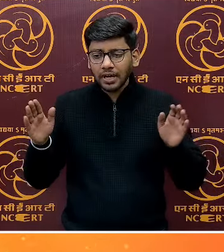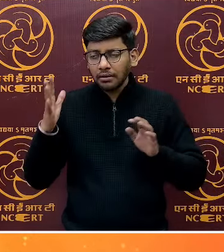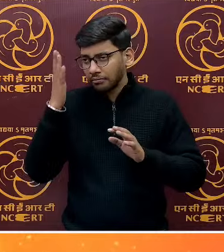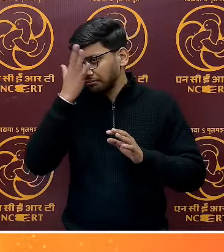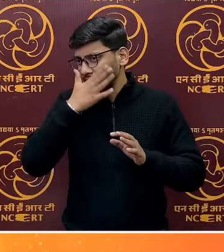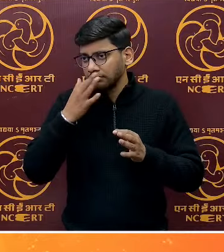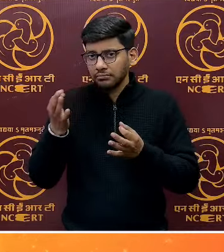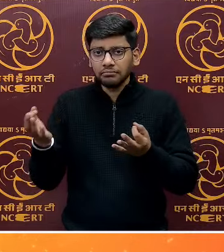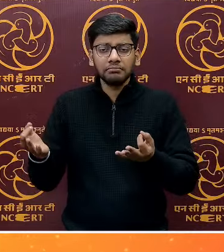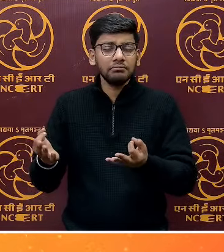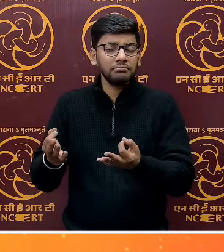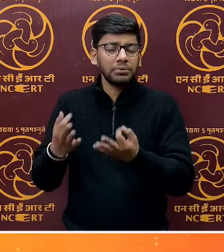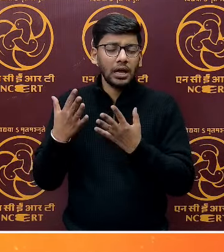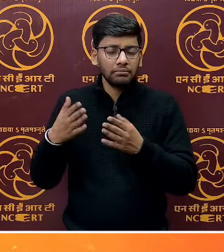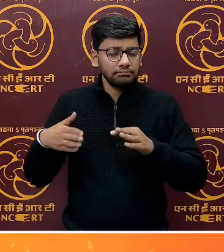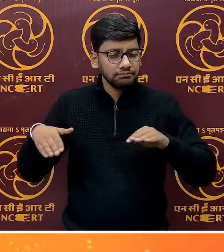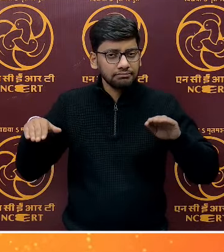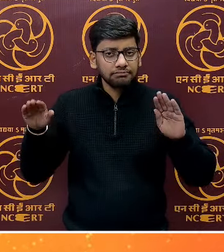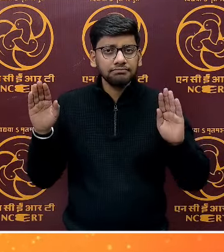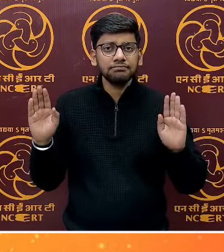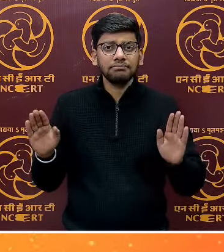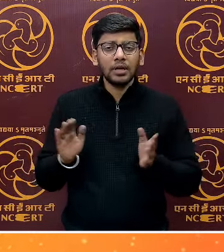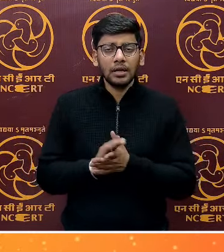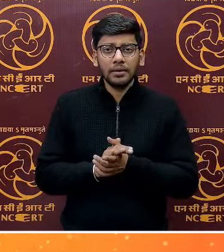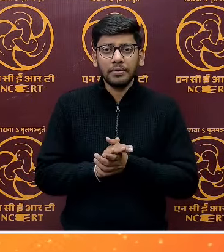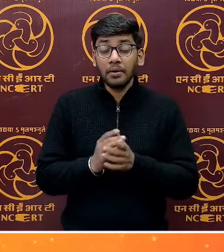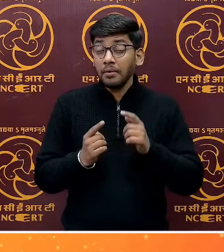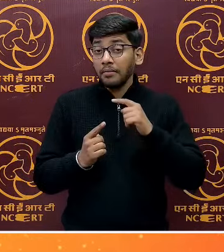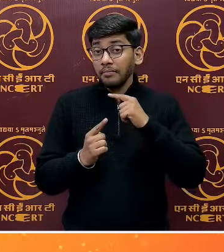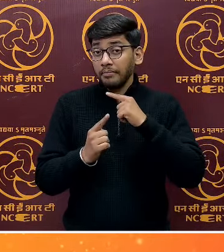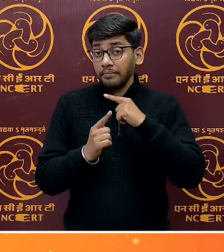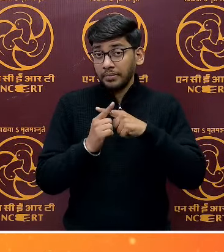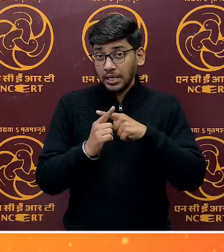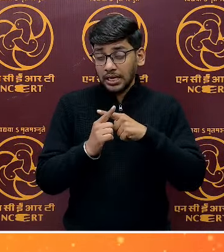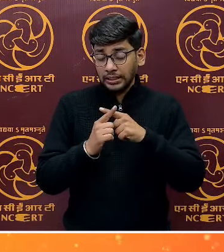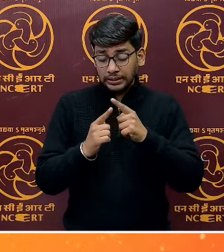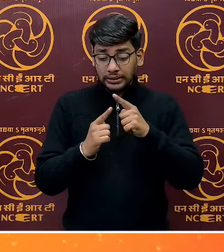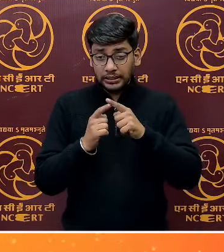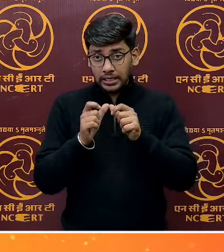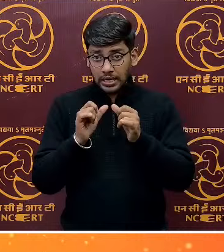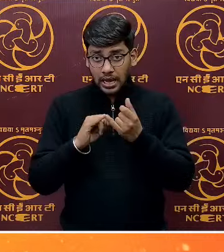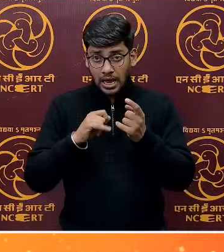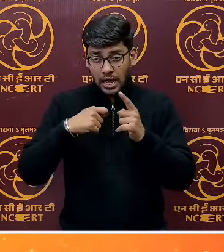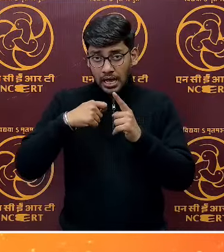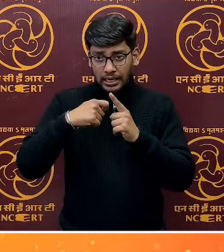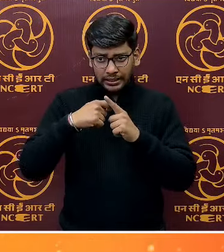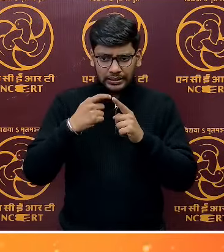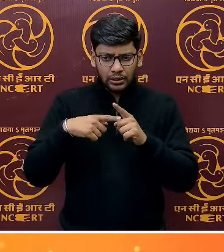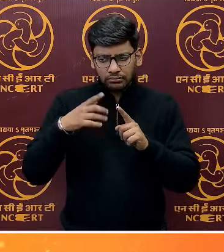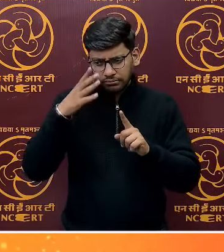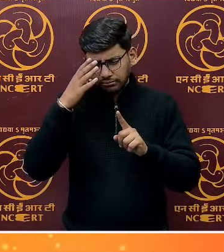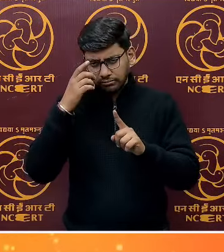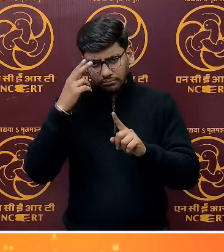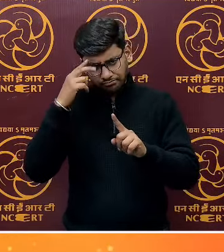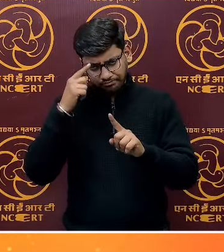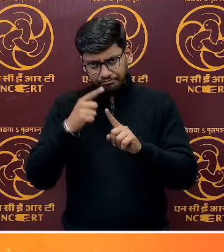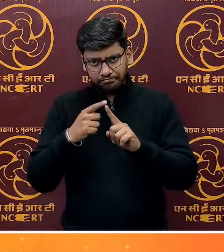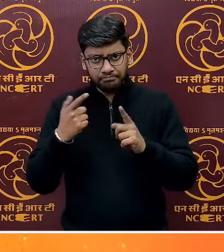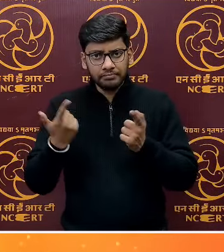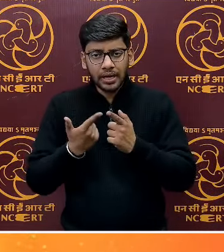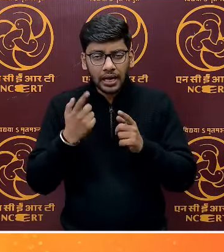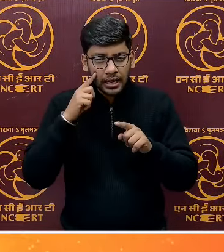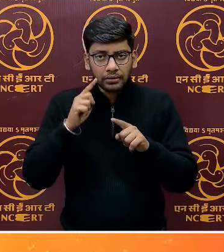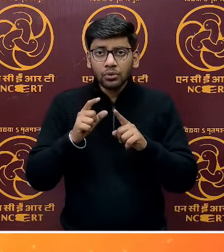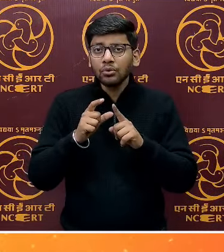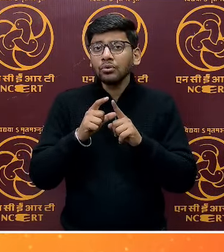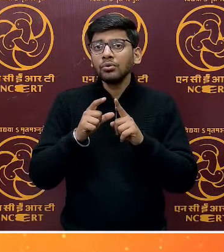it's also task for us to notice all the birds that fly in the sky and make a note of